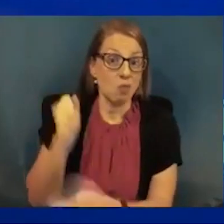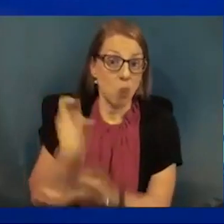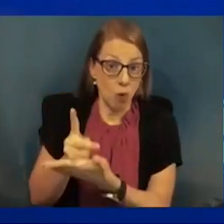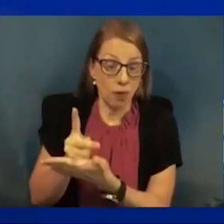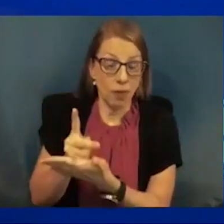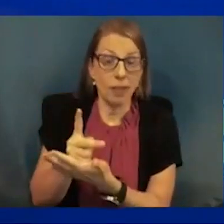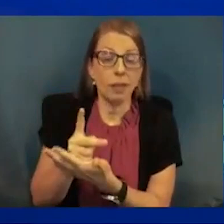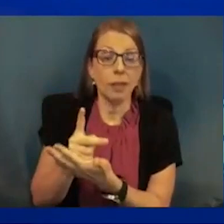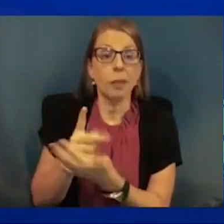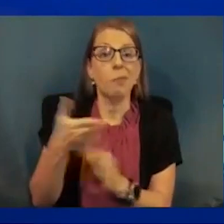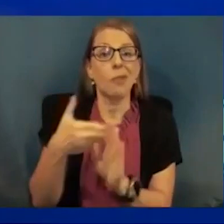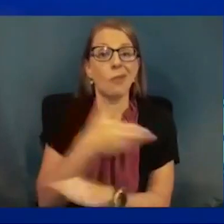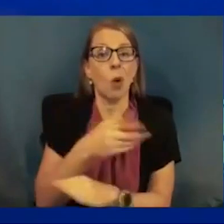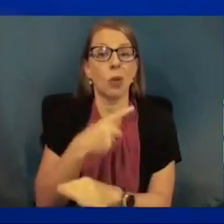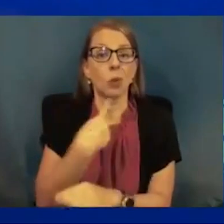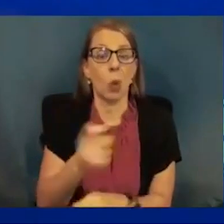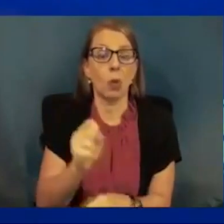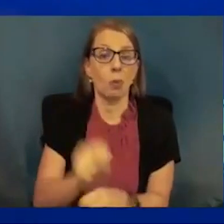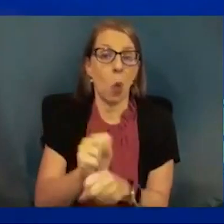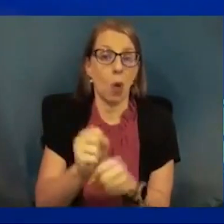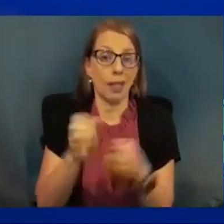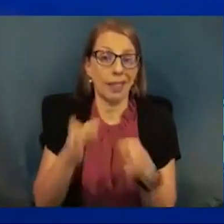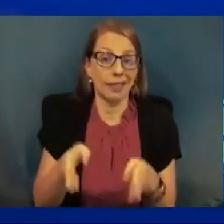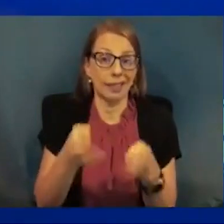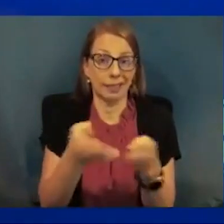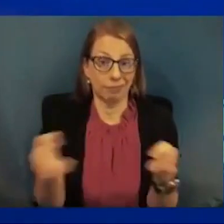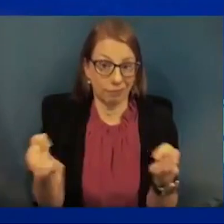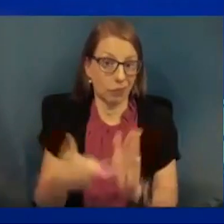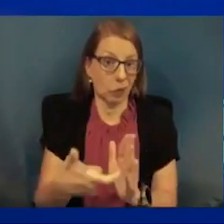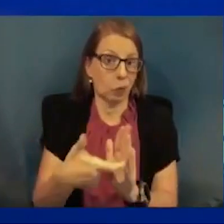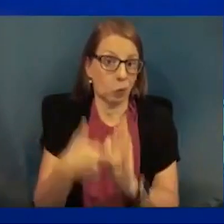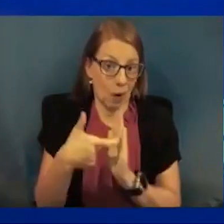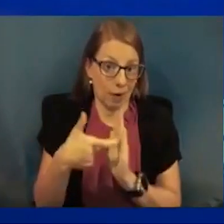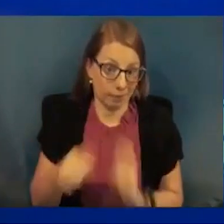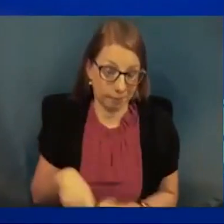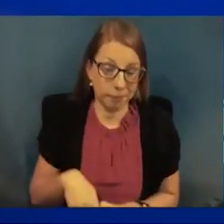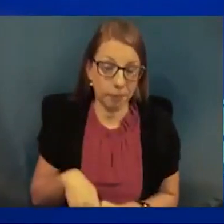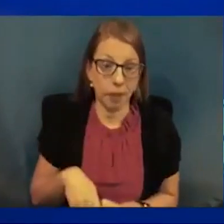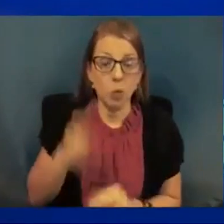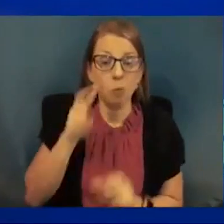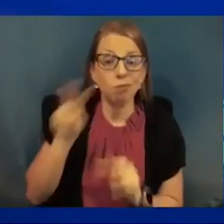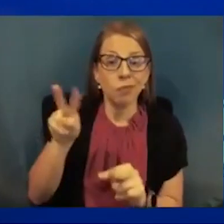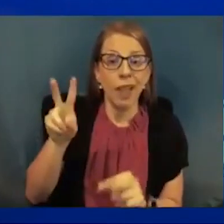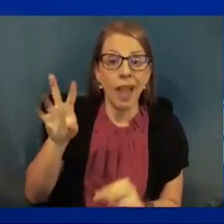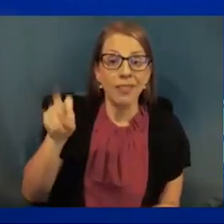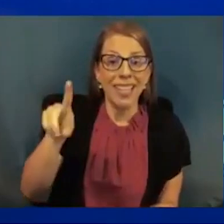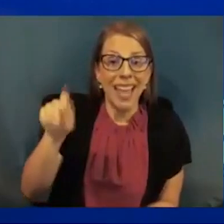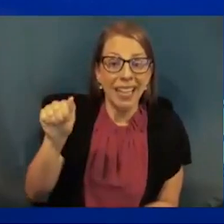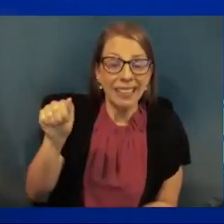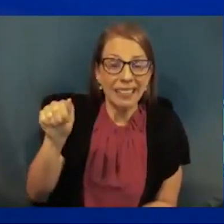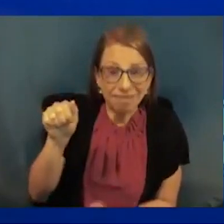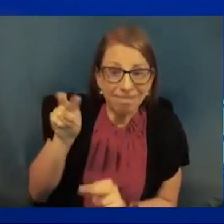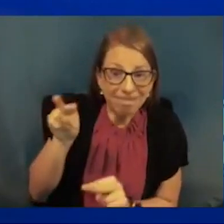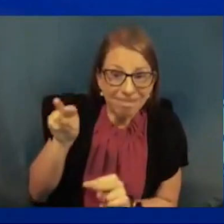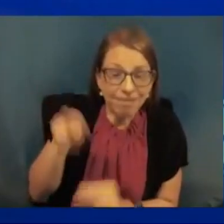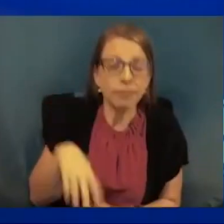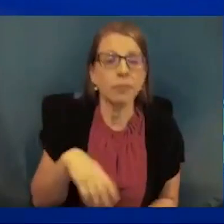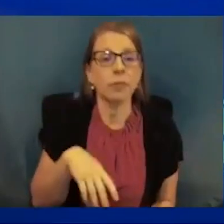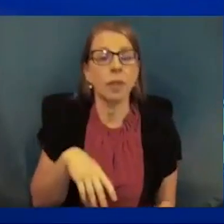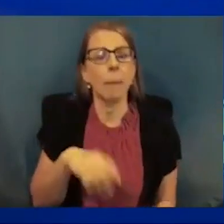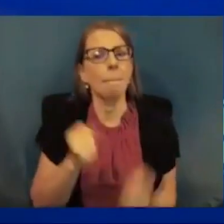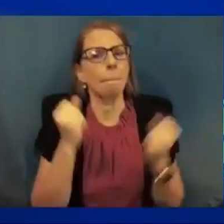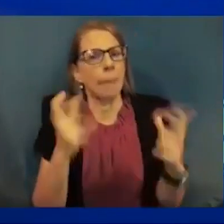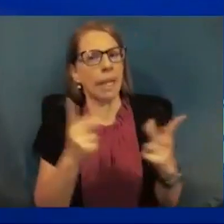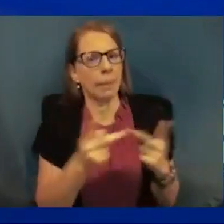that it's going to be required. And so we're watching the FDA very closely. A lot of places have already said we're going to go ahead and do it.